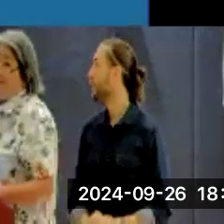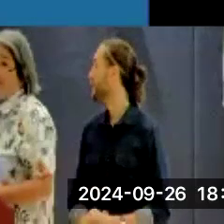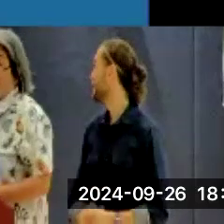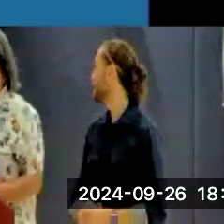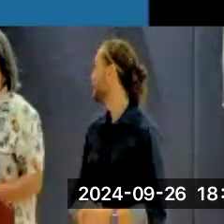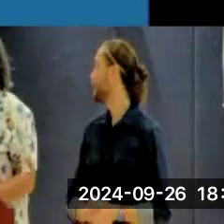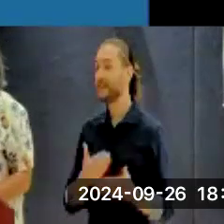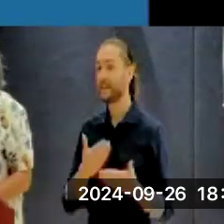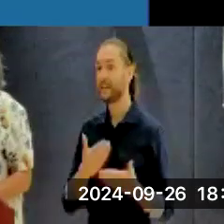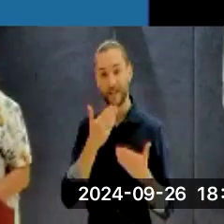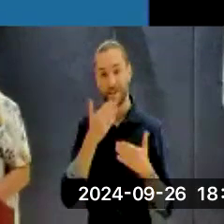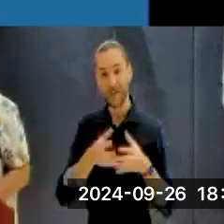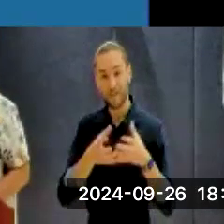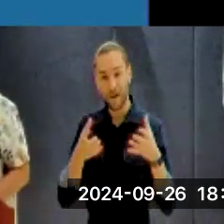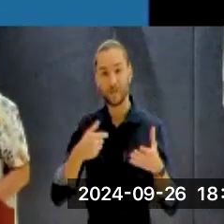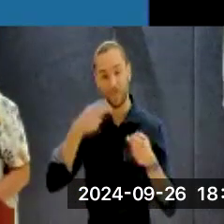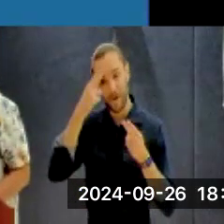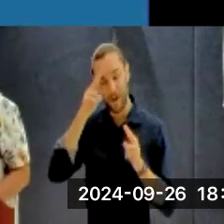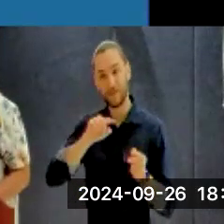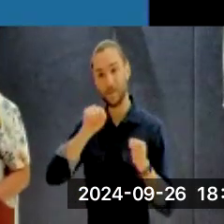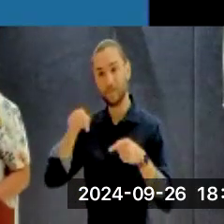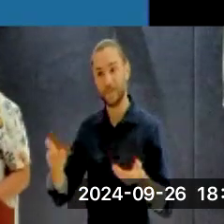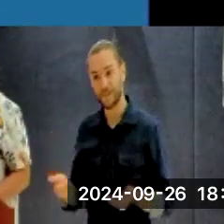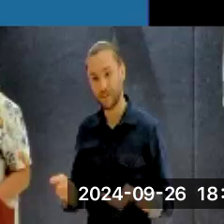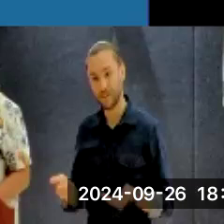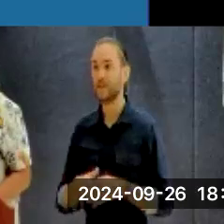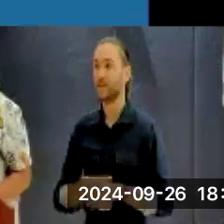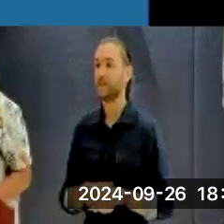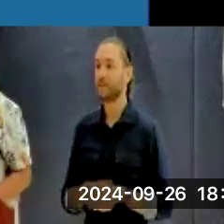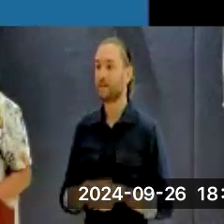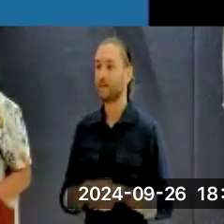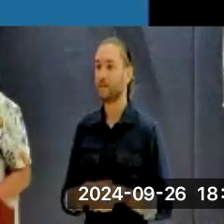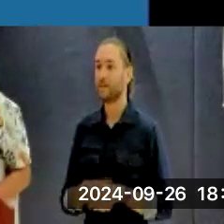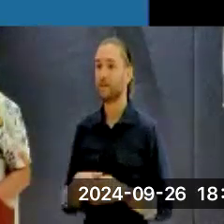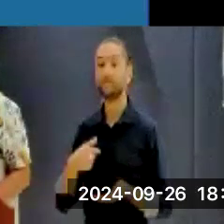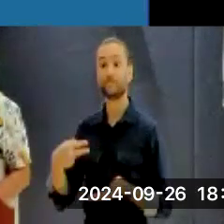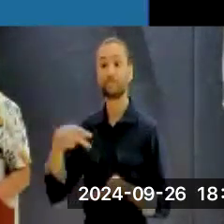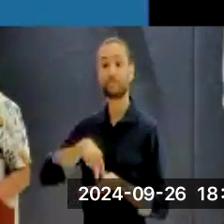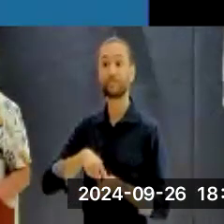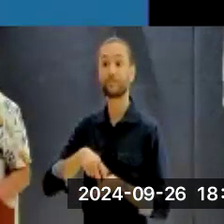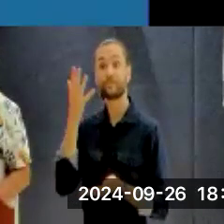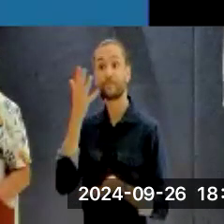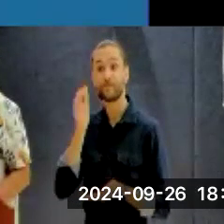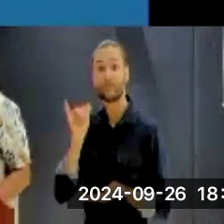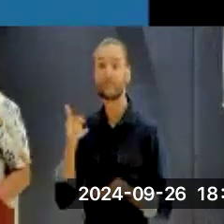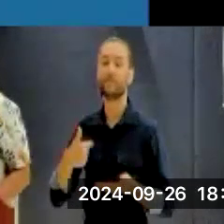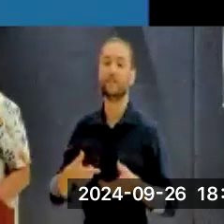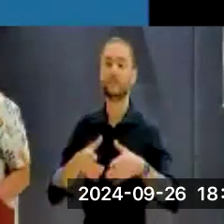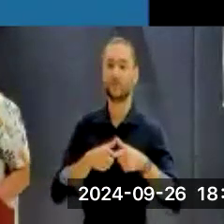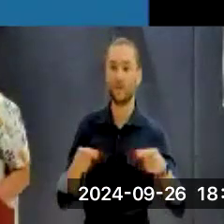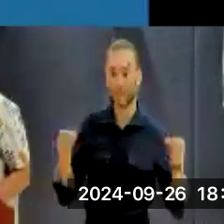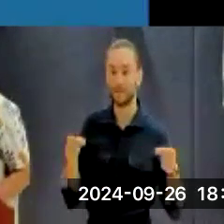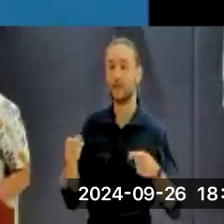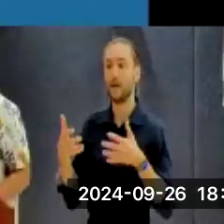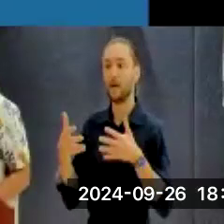Thank you very much. I'm very honored to be here. I stand before you as a Japanese American Issei.